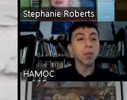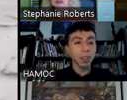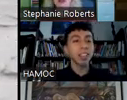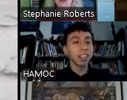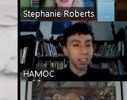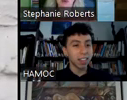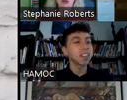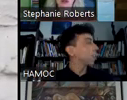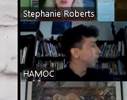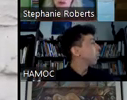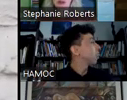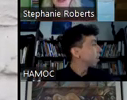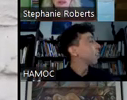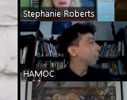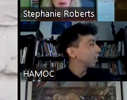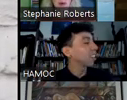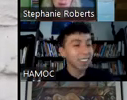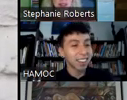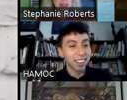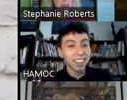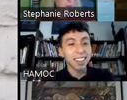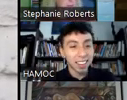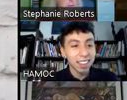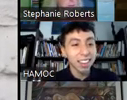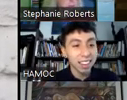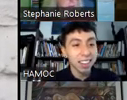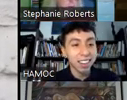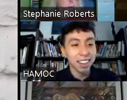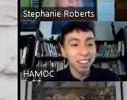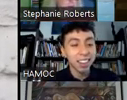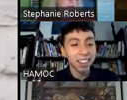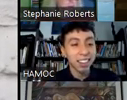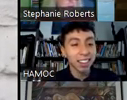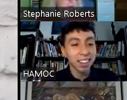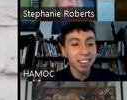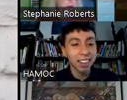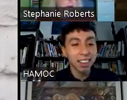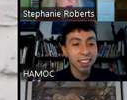This is one of those same watercolors on the wall by Tina.